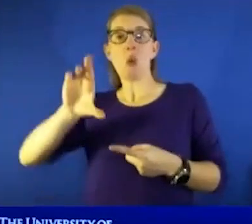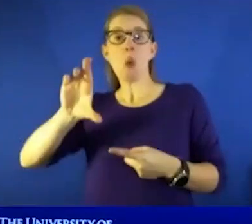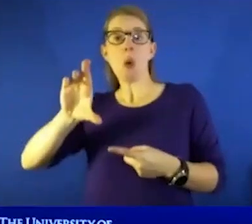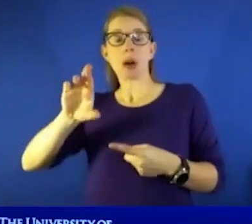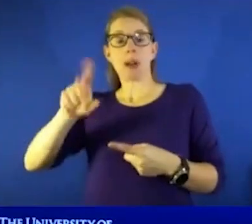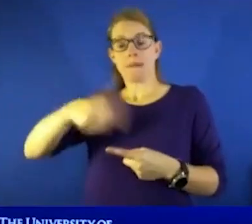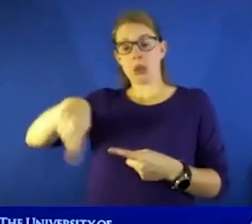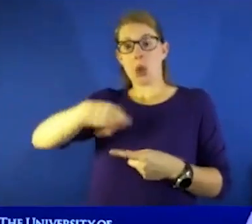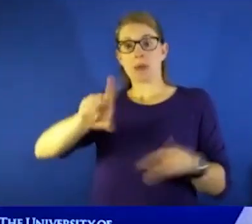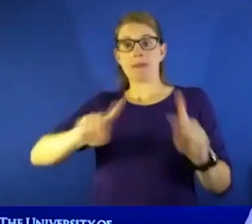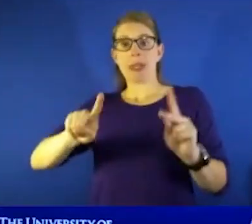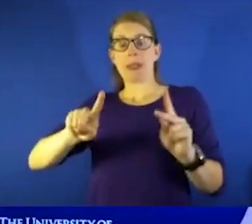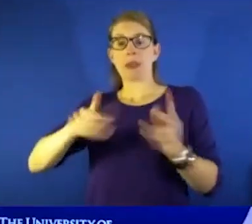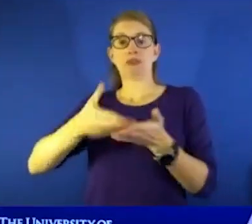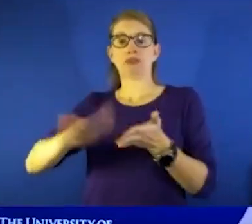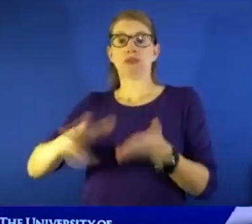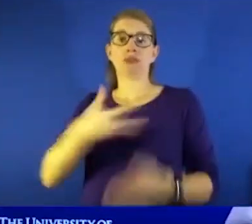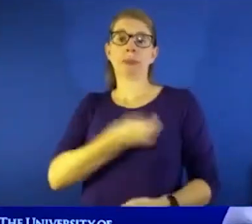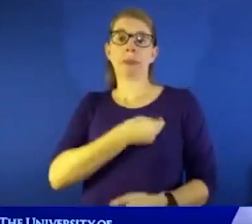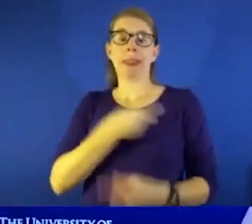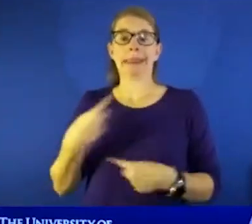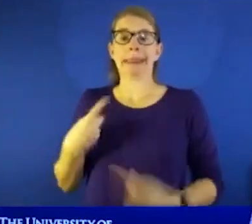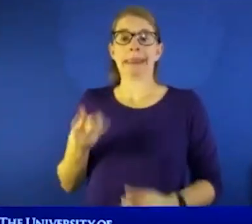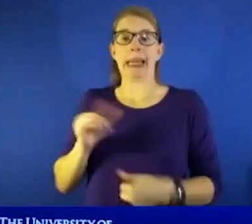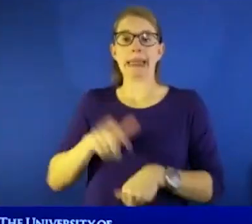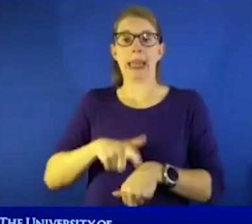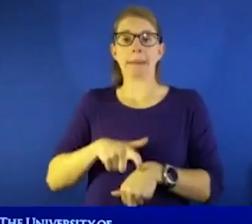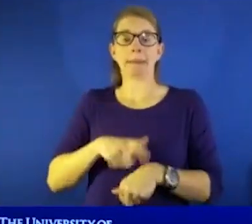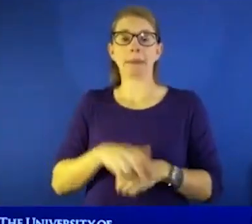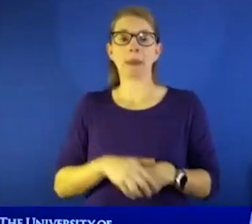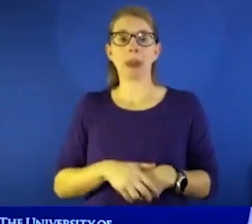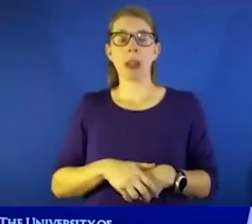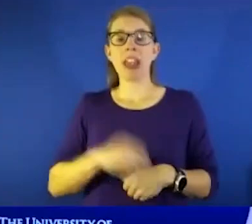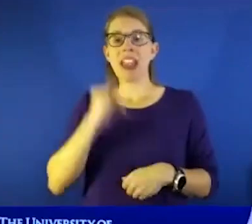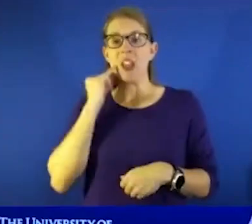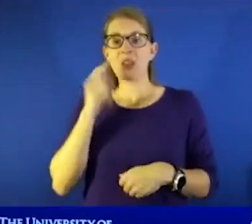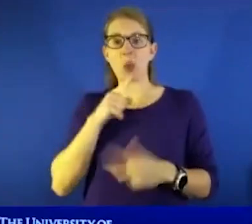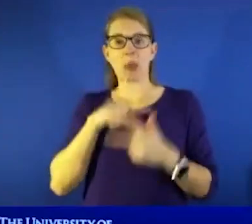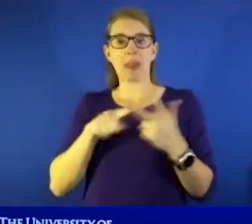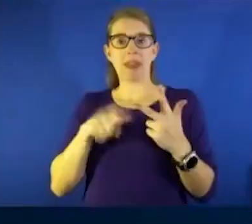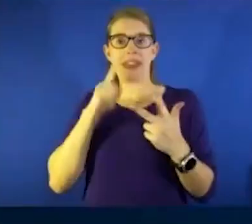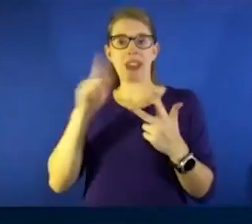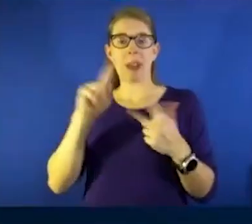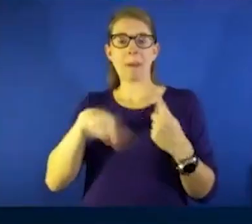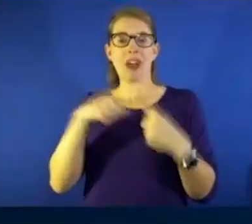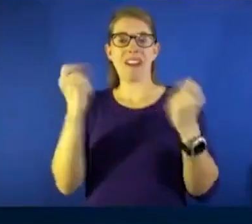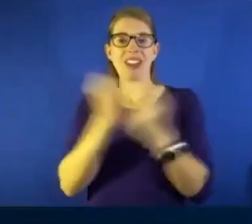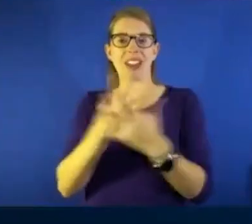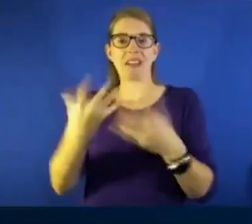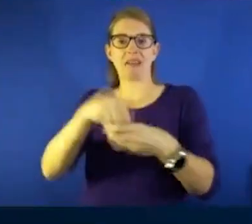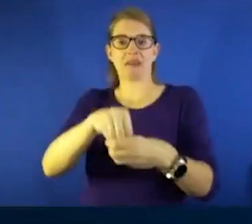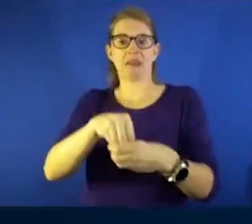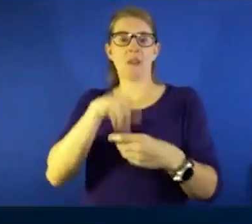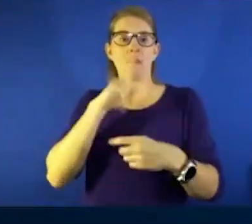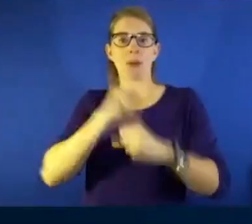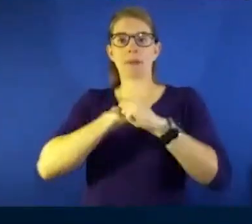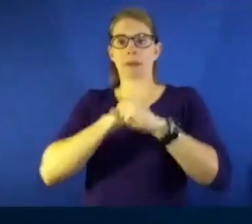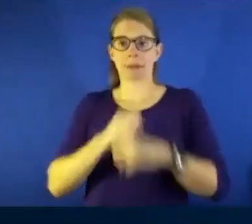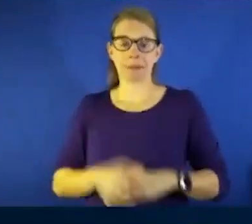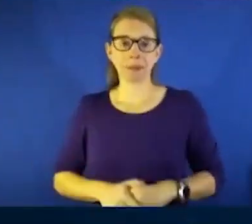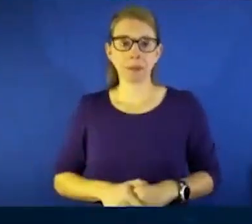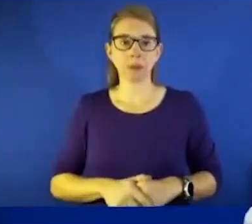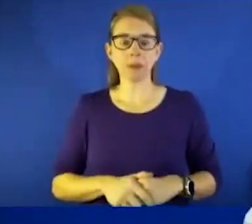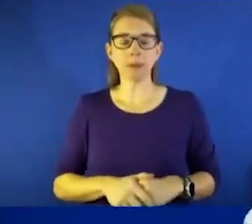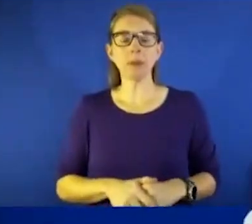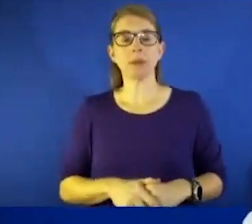were unvaccinated since that time when you take all comers. So I think that is an important, very large number. And I think we're seeing that in some of the other CDC